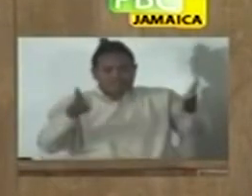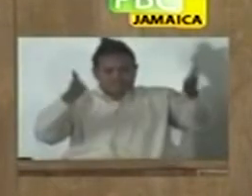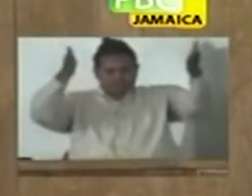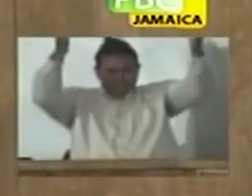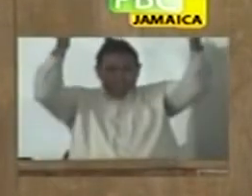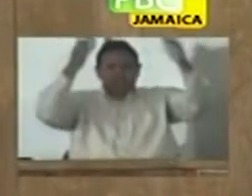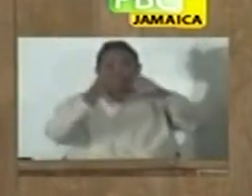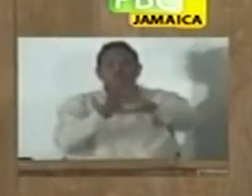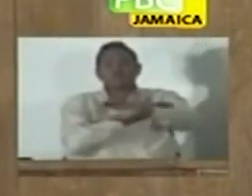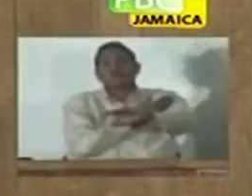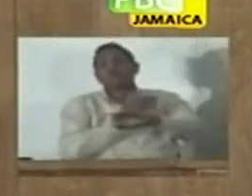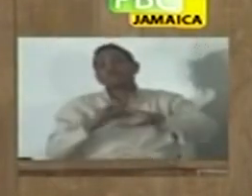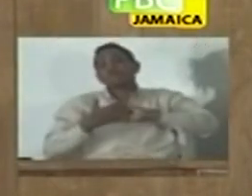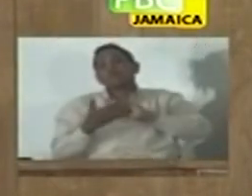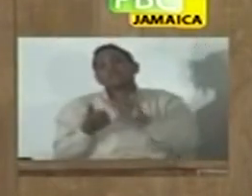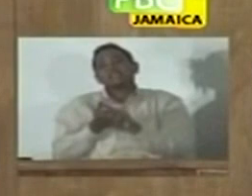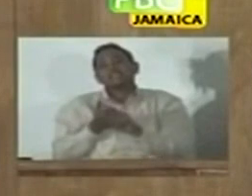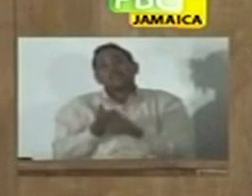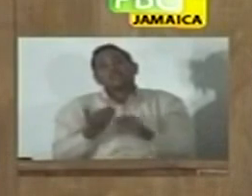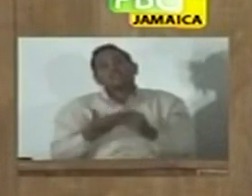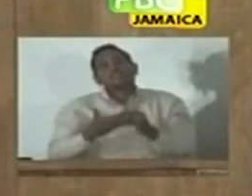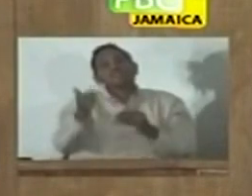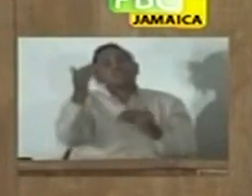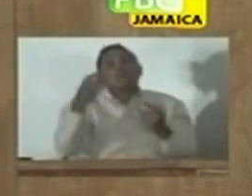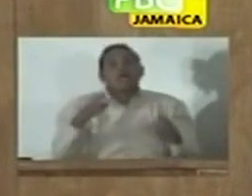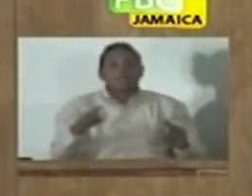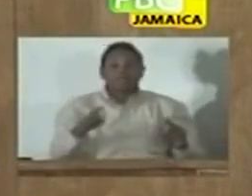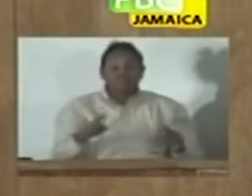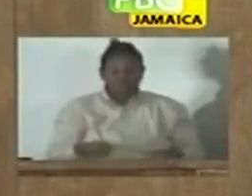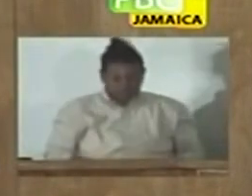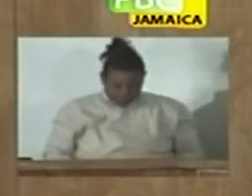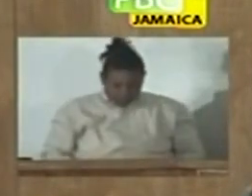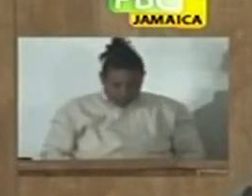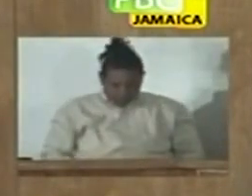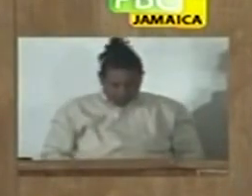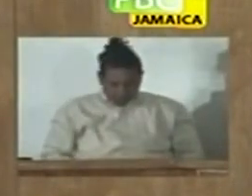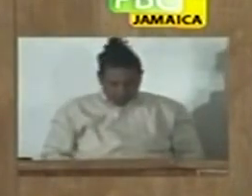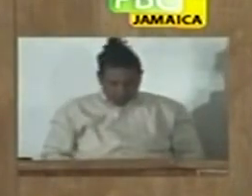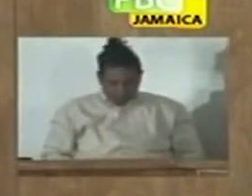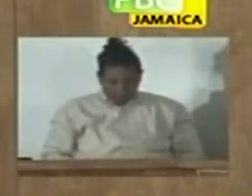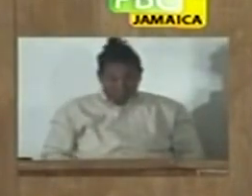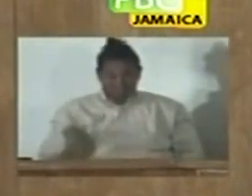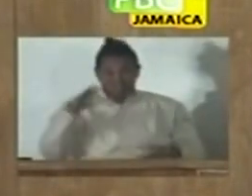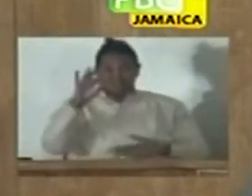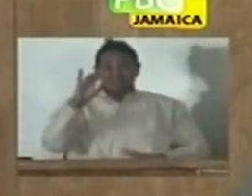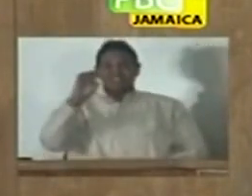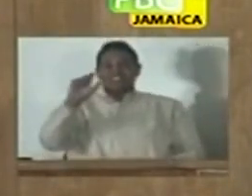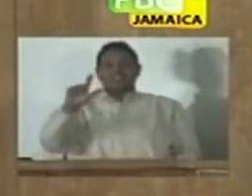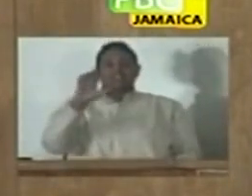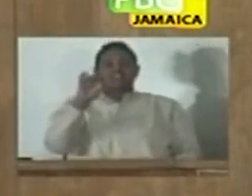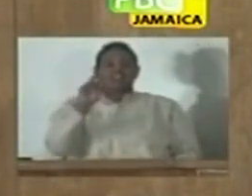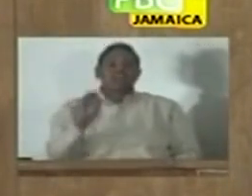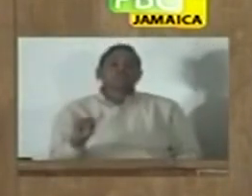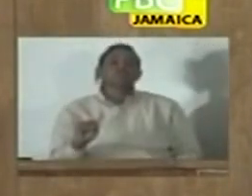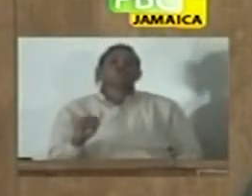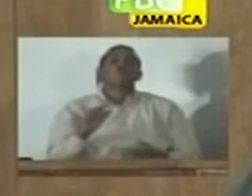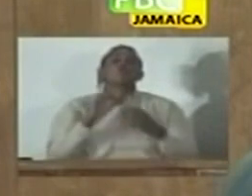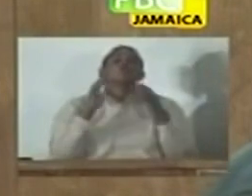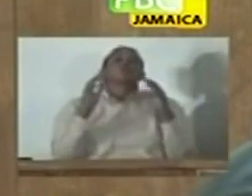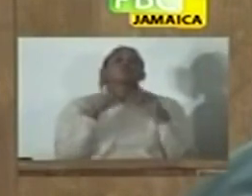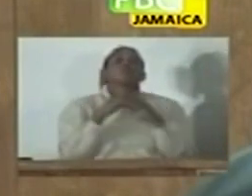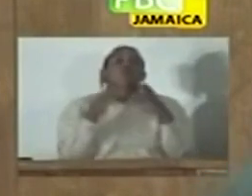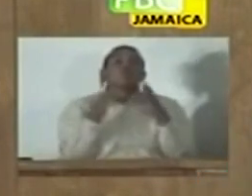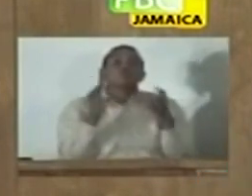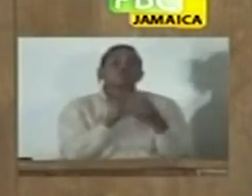forward and in being principled in holding Fidel Castro on, in going to Algiers, in opening